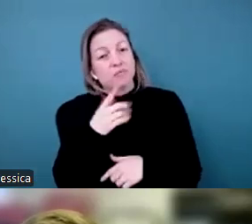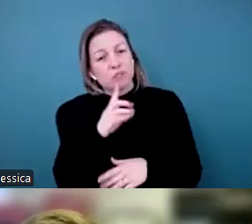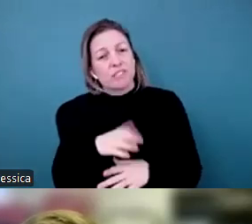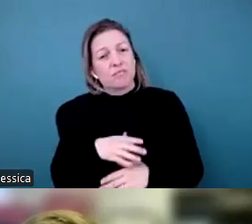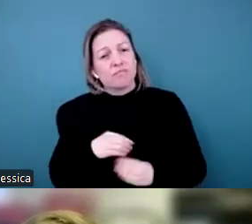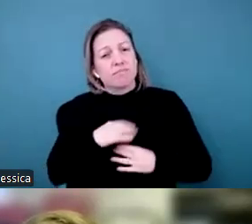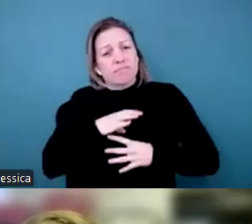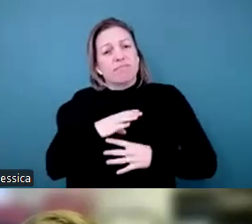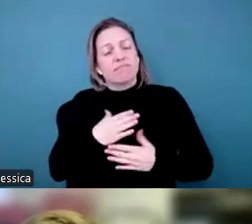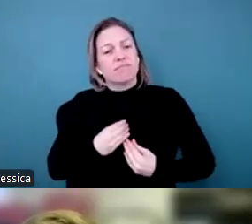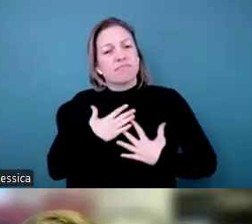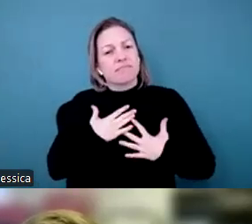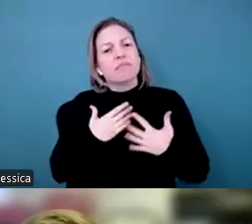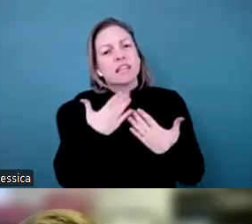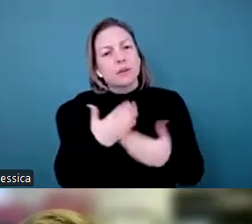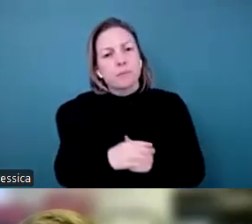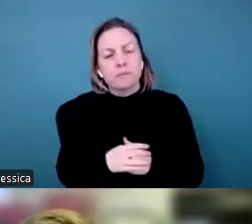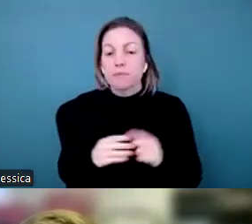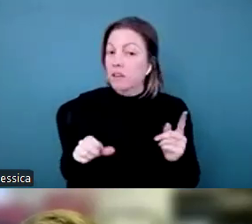Anyone else from the committee?